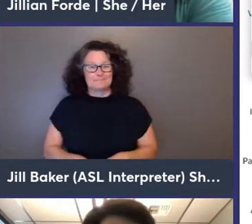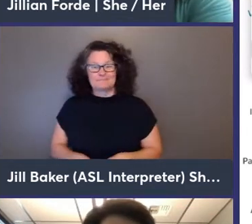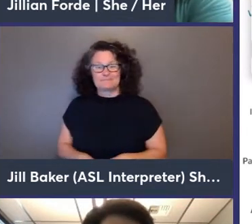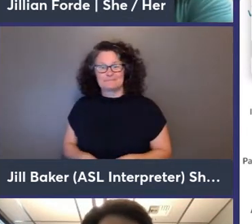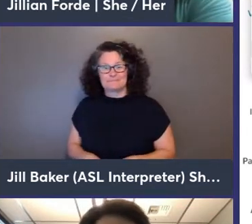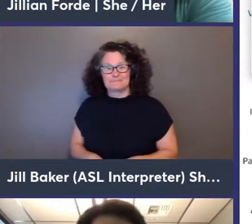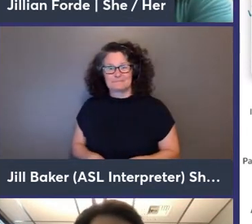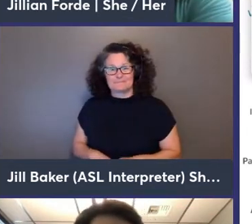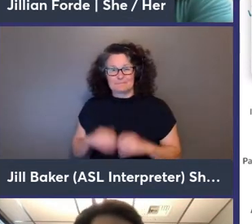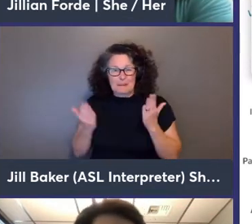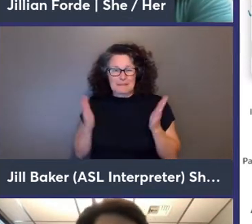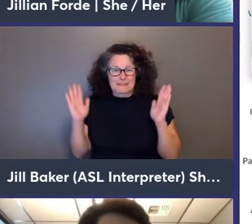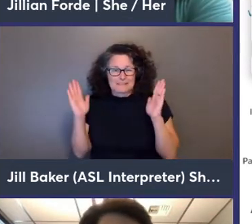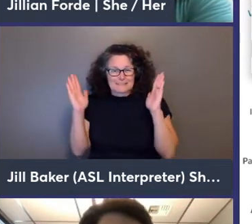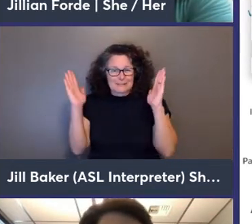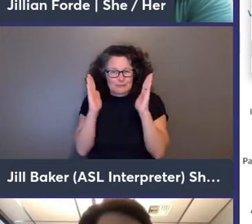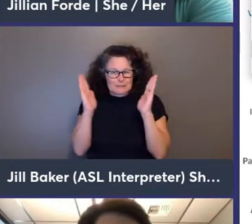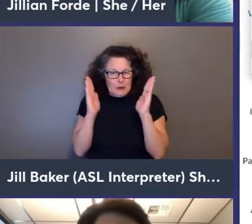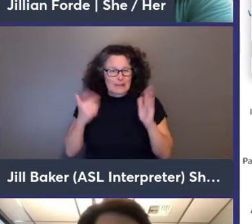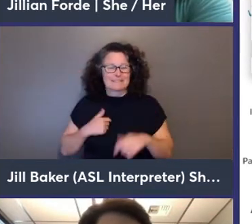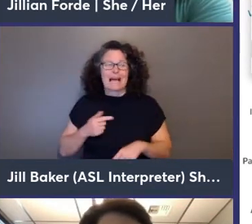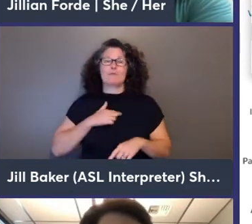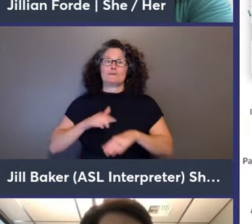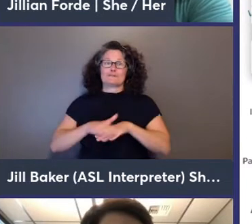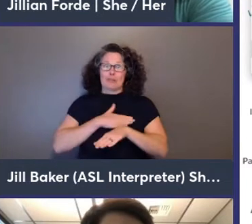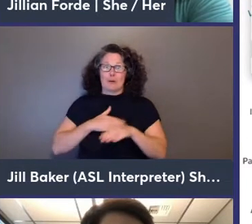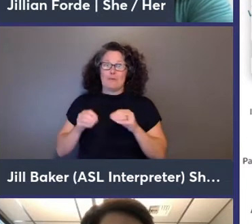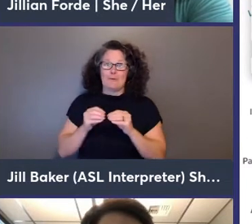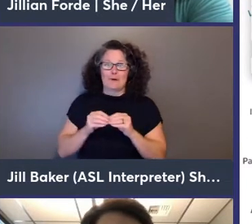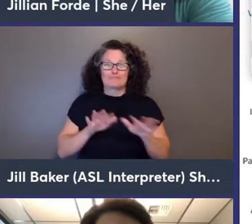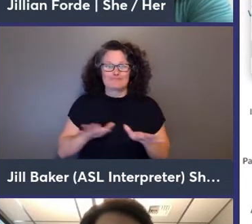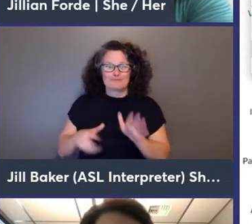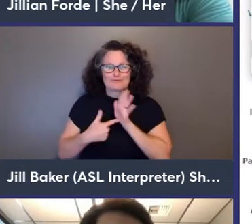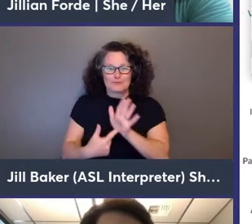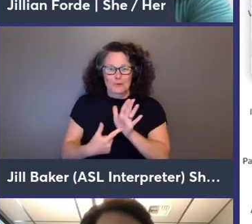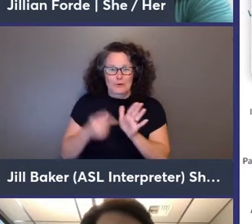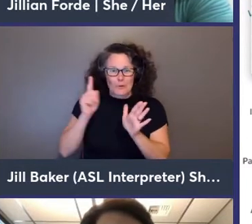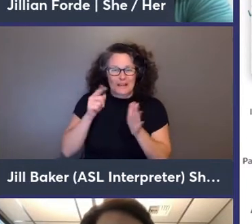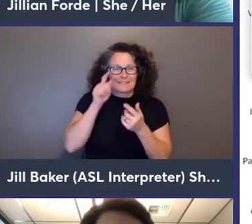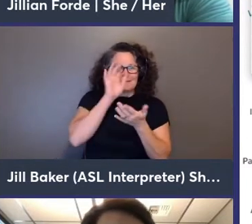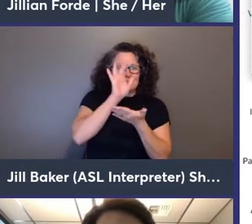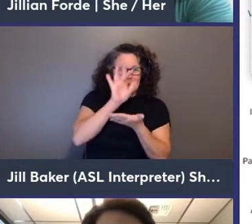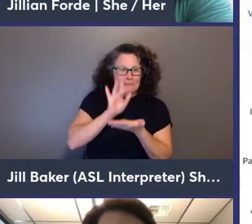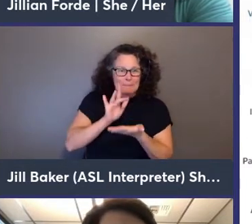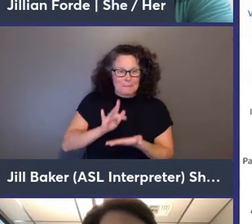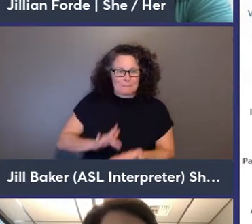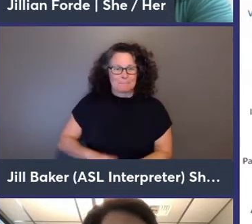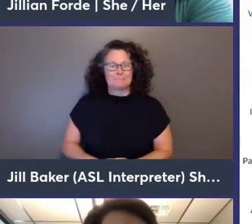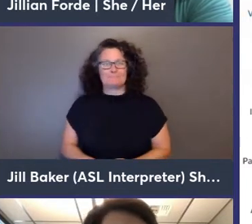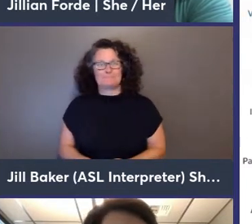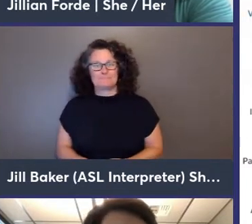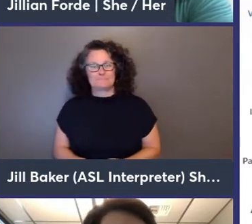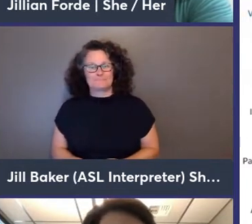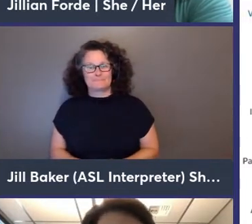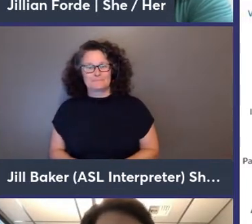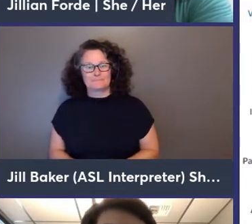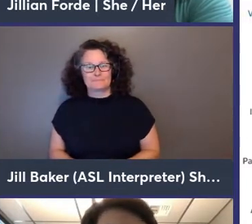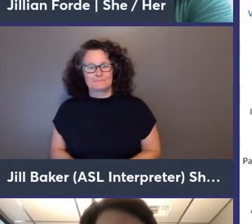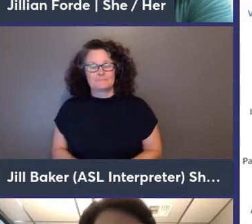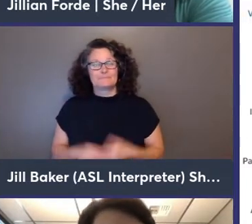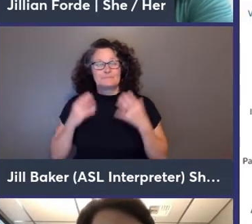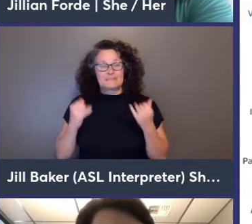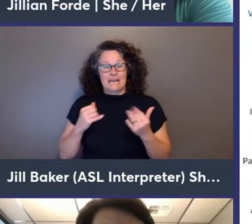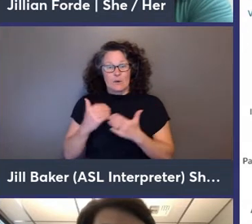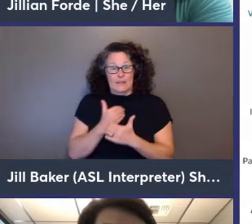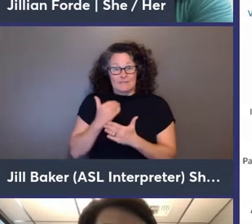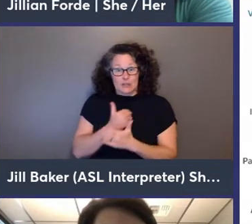too small. I will try to slow down to show you all the buttons. Okay. Now we created the new calculated